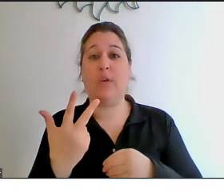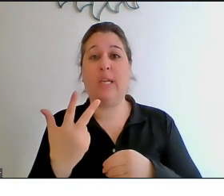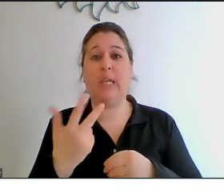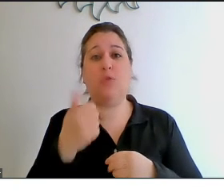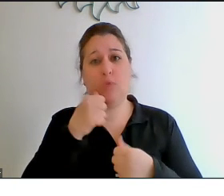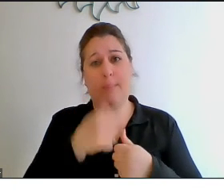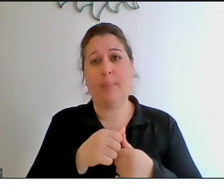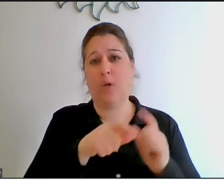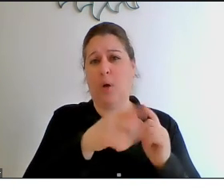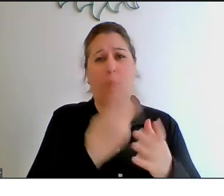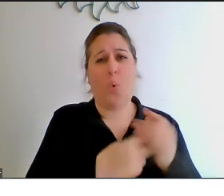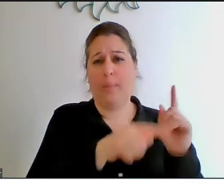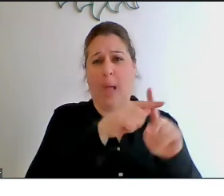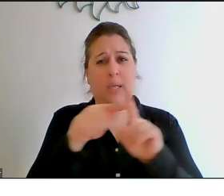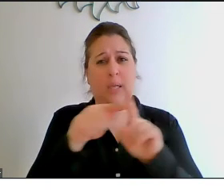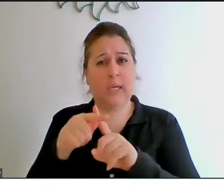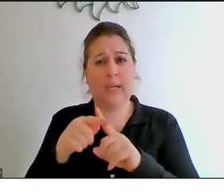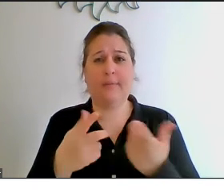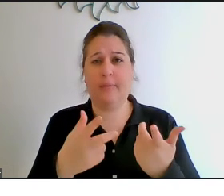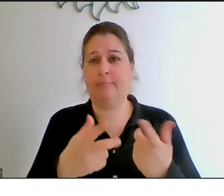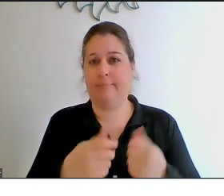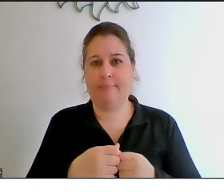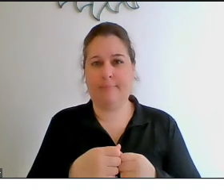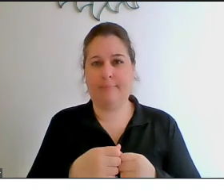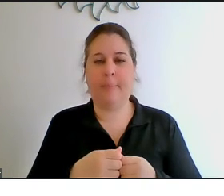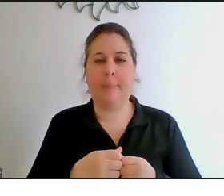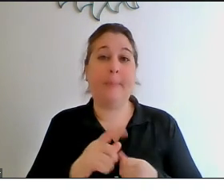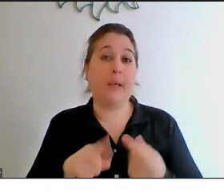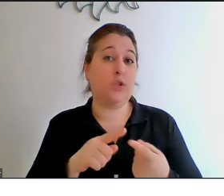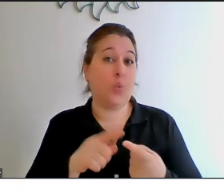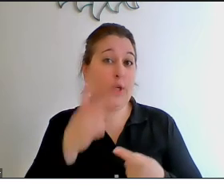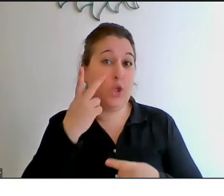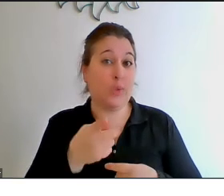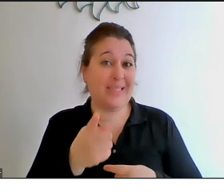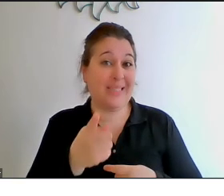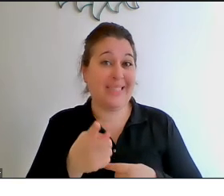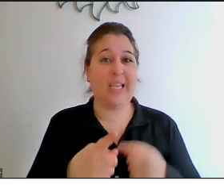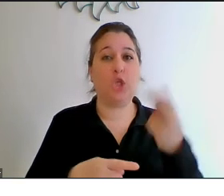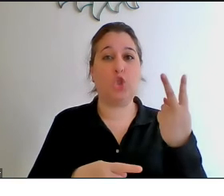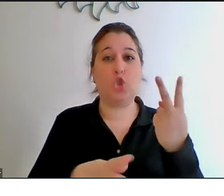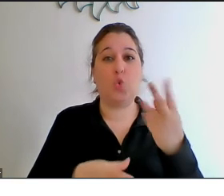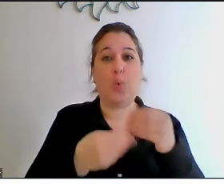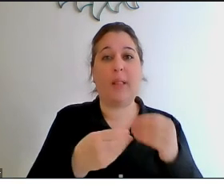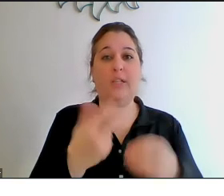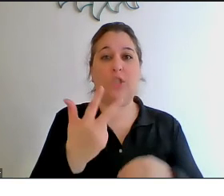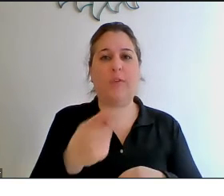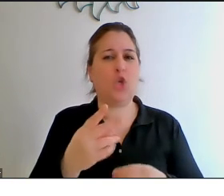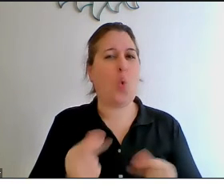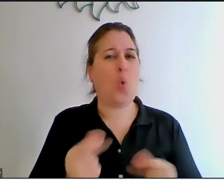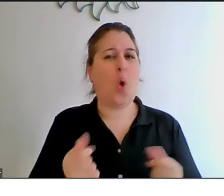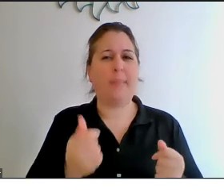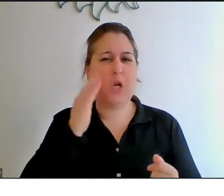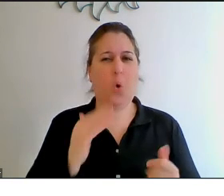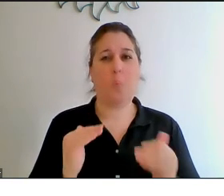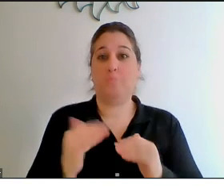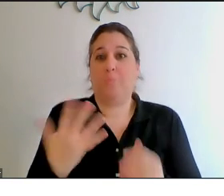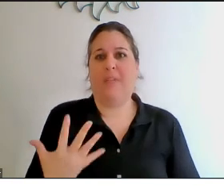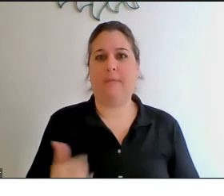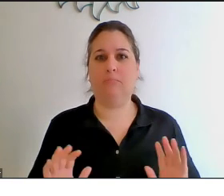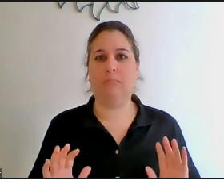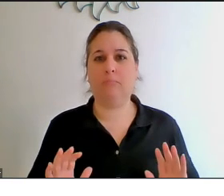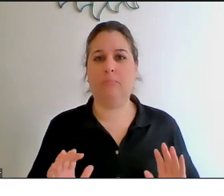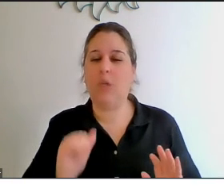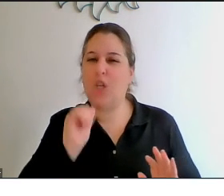positive. Okay, same sign, add and keep. When we see the numbers 2 plus 3, we know, oh, that's